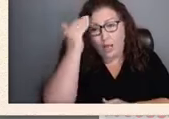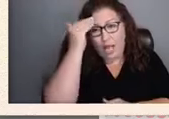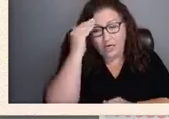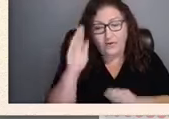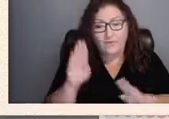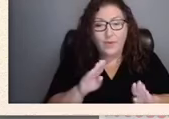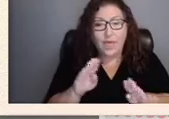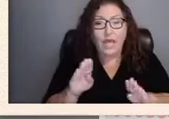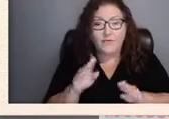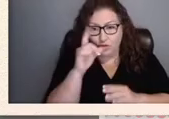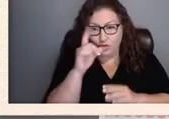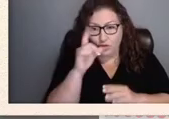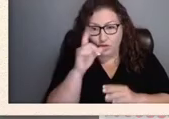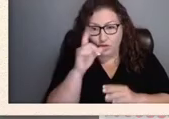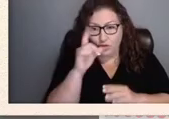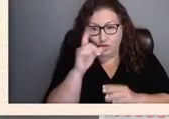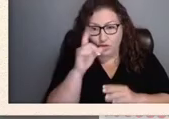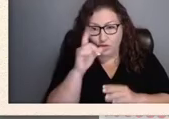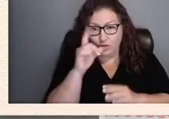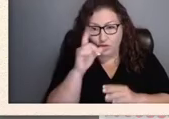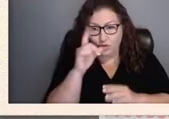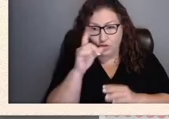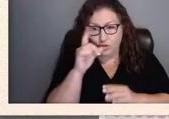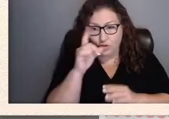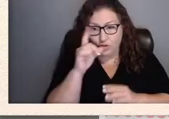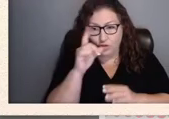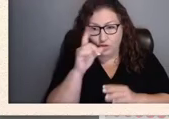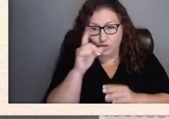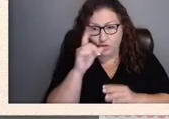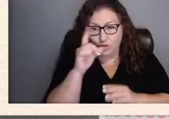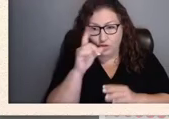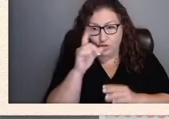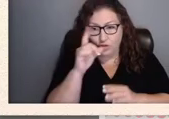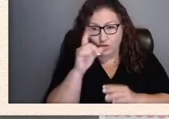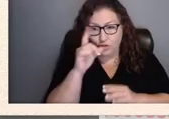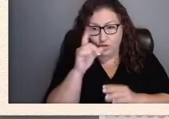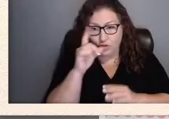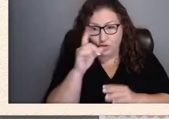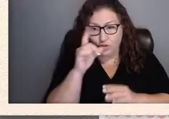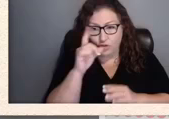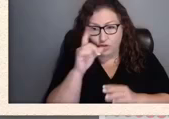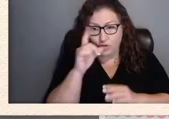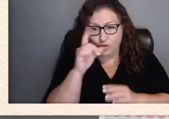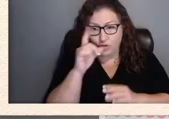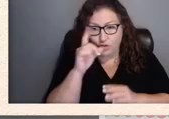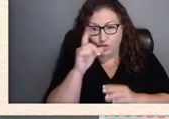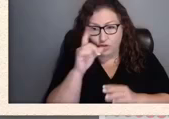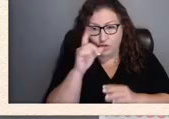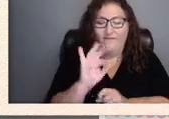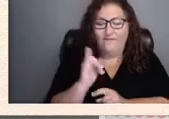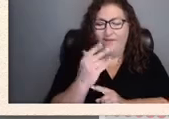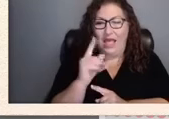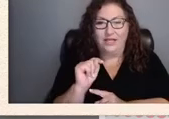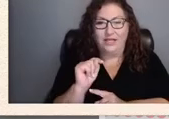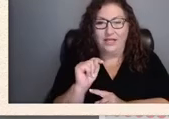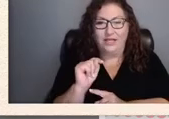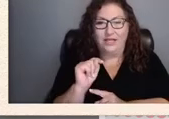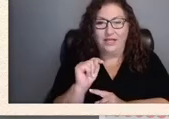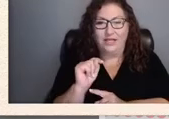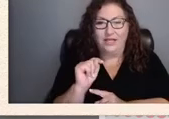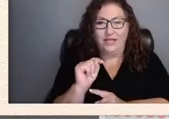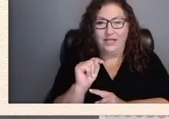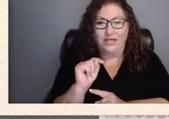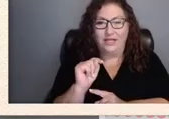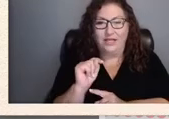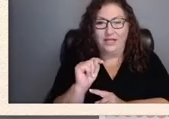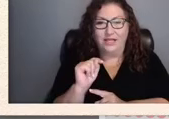COVID using an acronym he calls Fight COVID. And rather than me speak about it, I thought we would watch his really great discussion